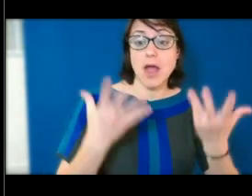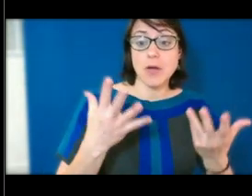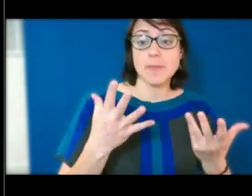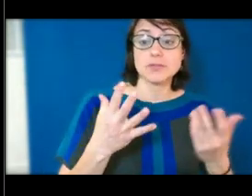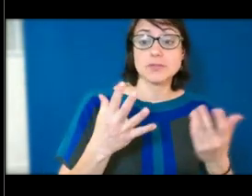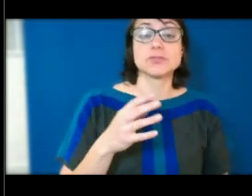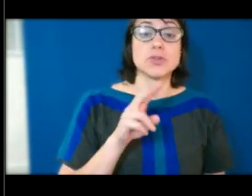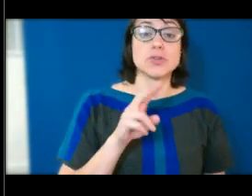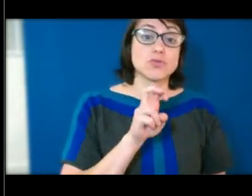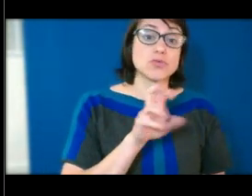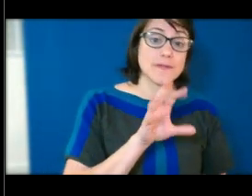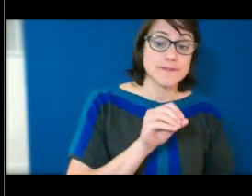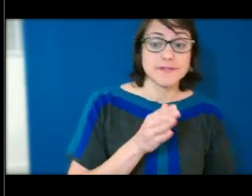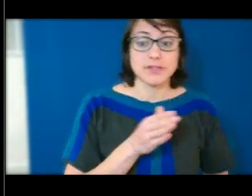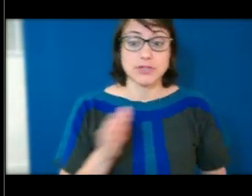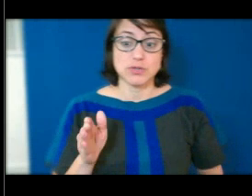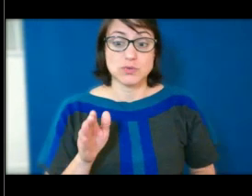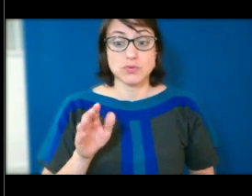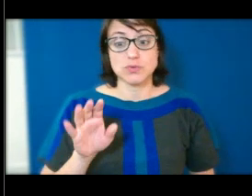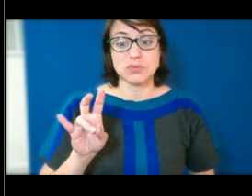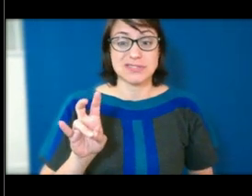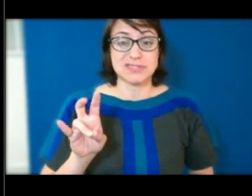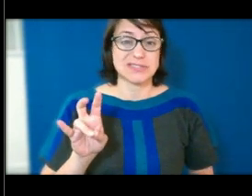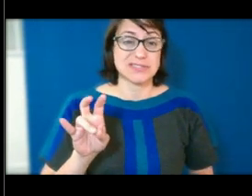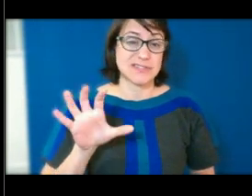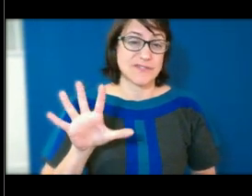total of $7 million in this award category.